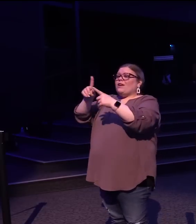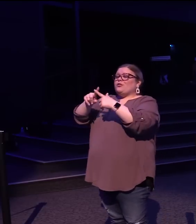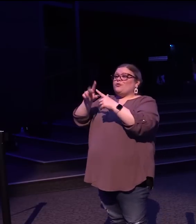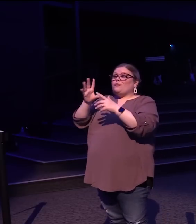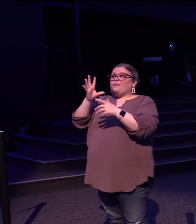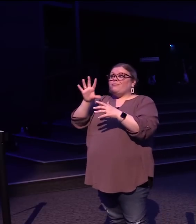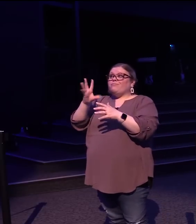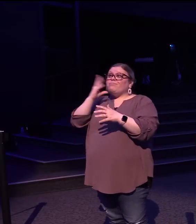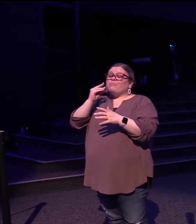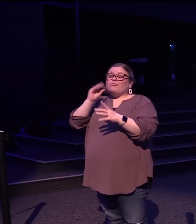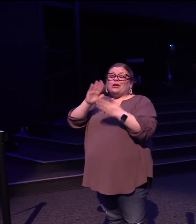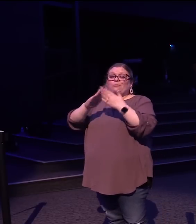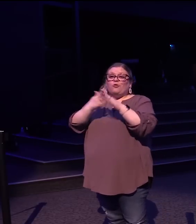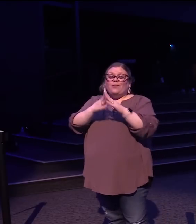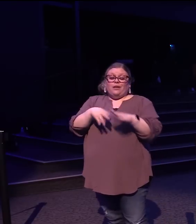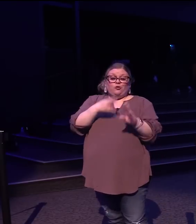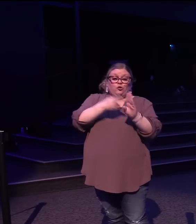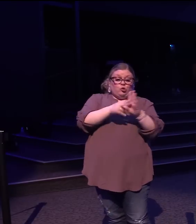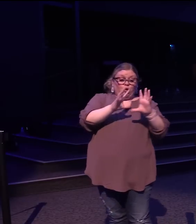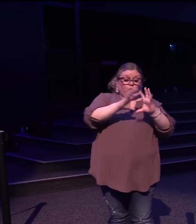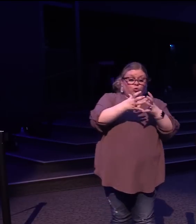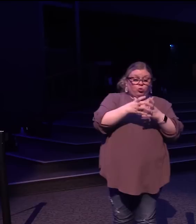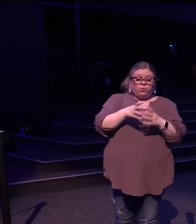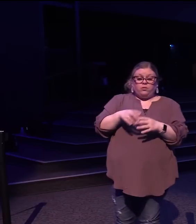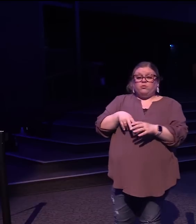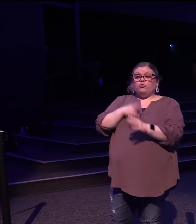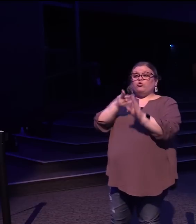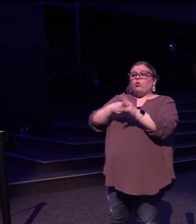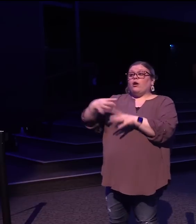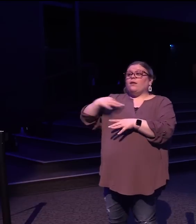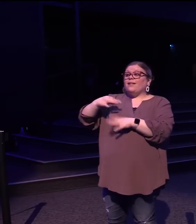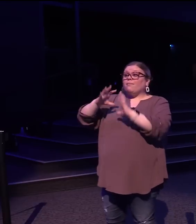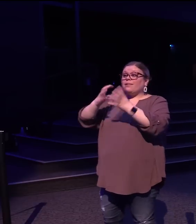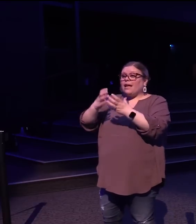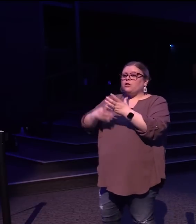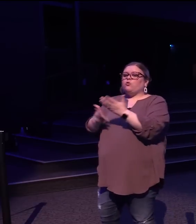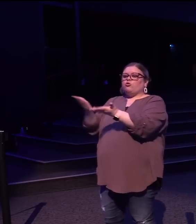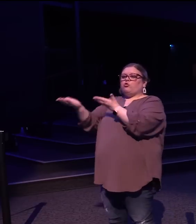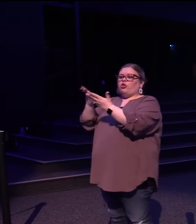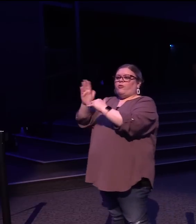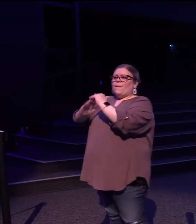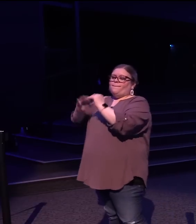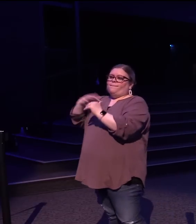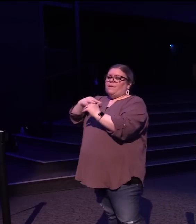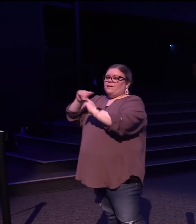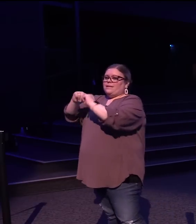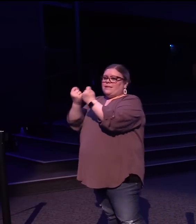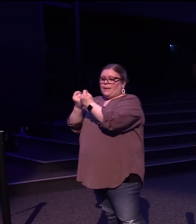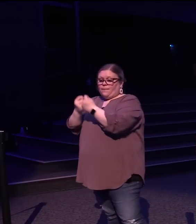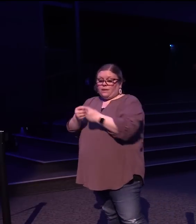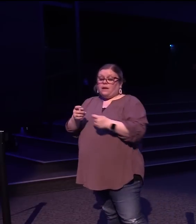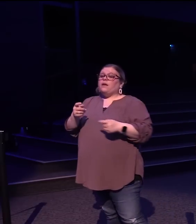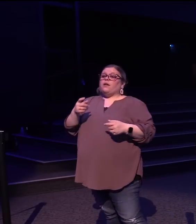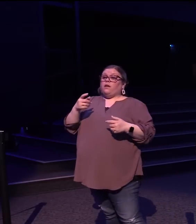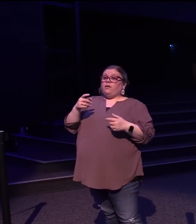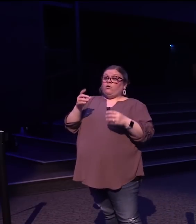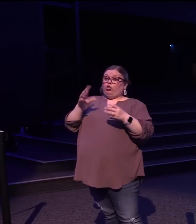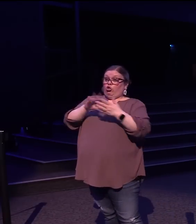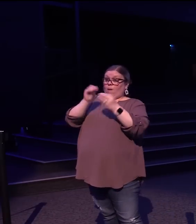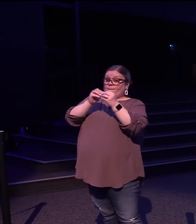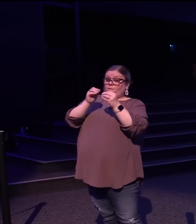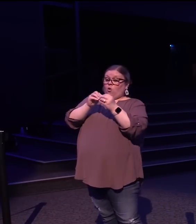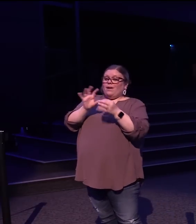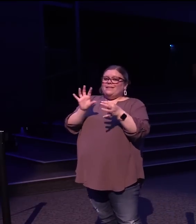Gateway. You can join a group, attend an equip class, or serve on our build team. To learn more, meet us at Connect Central,